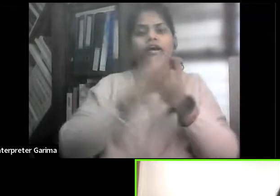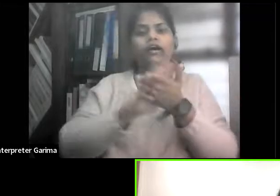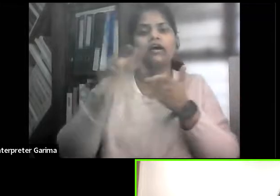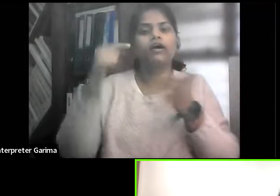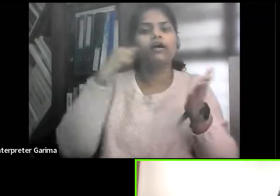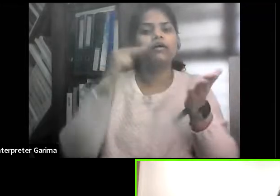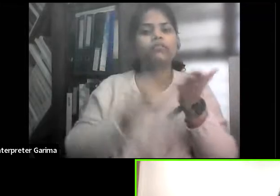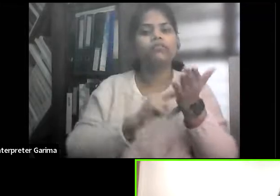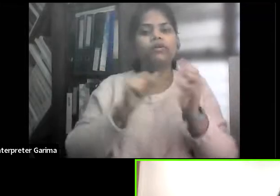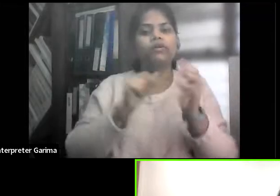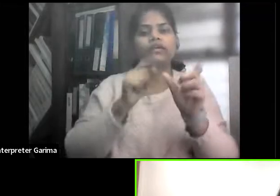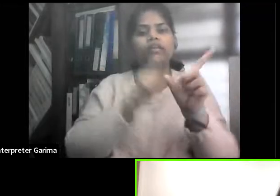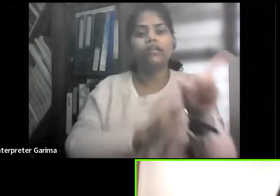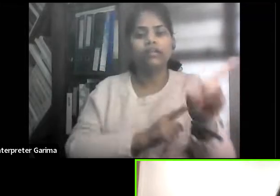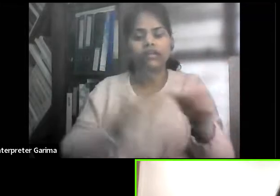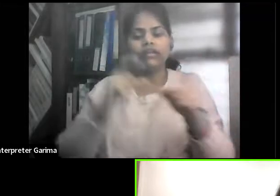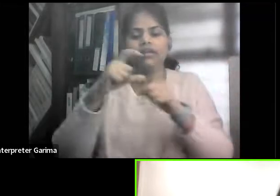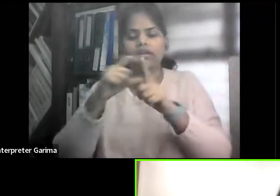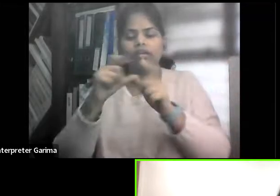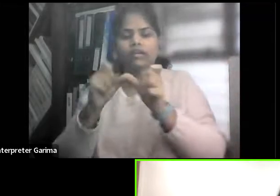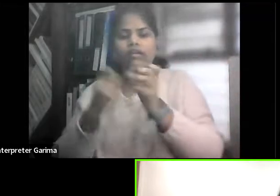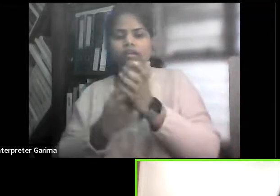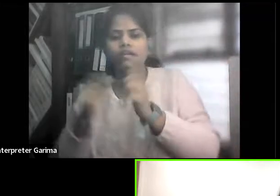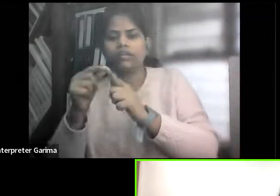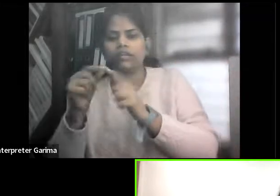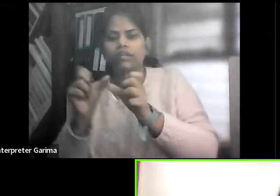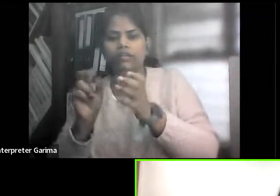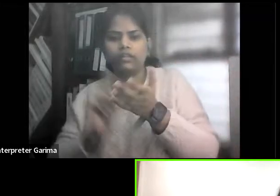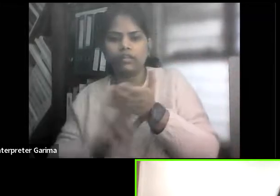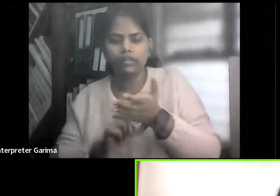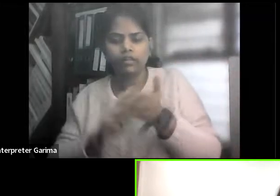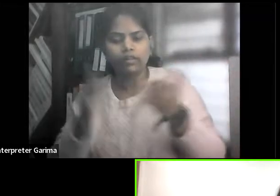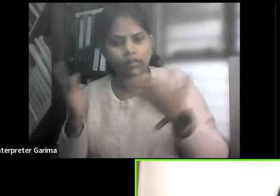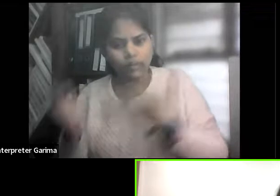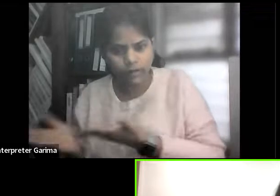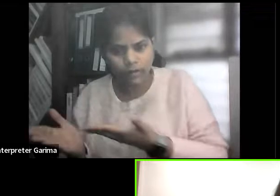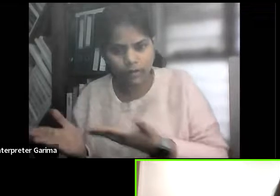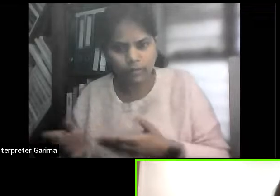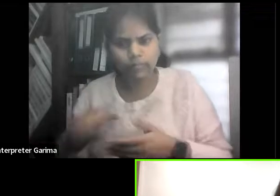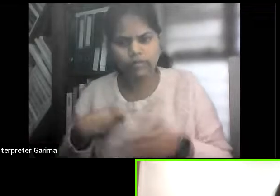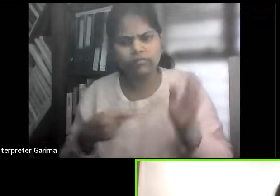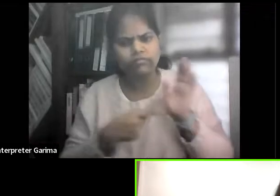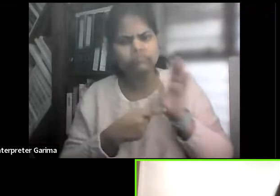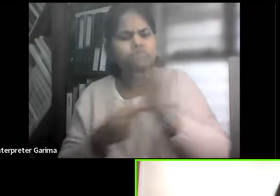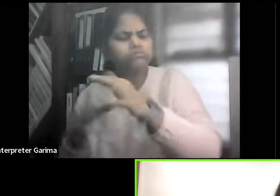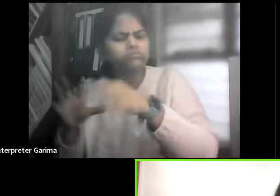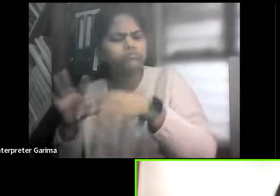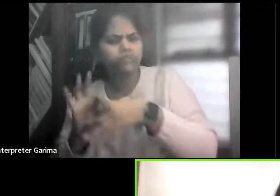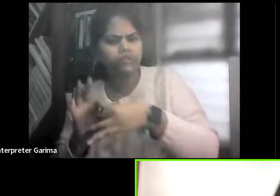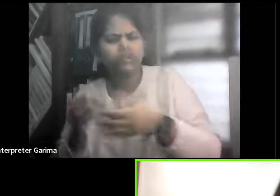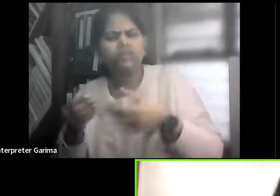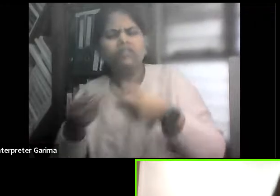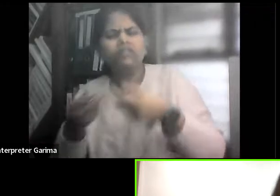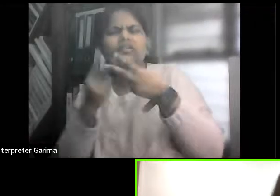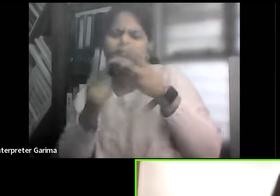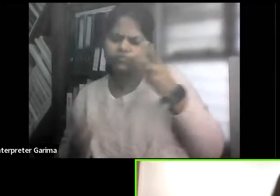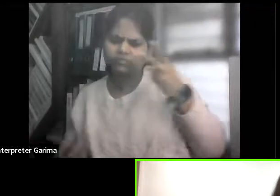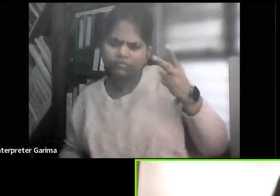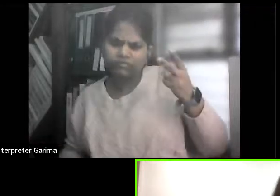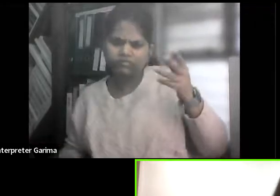ableist narrative of who can occupy the proscenium and how. Further, as cultural performances underwent several stages